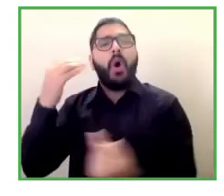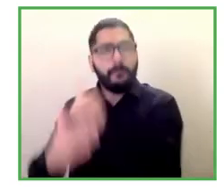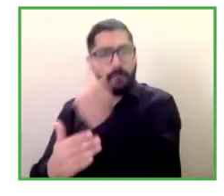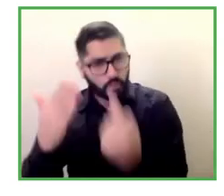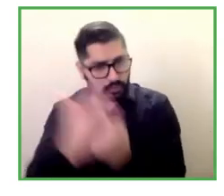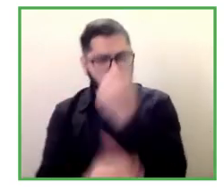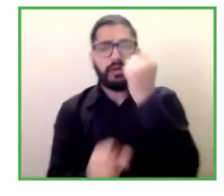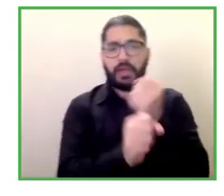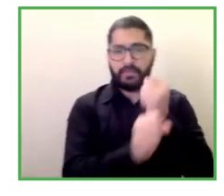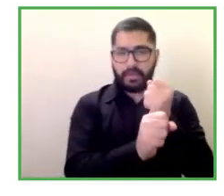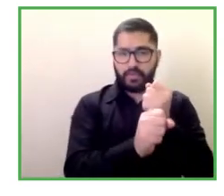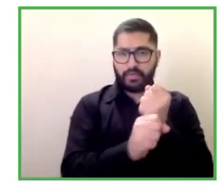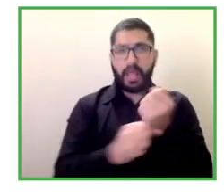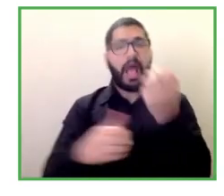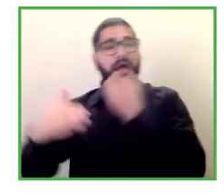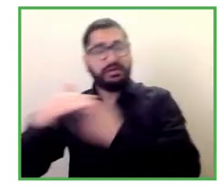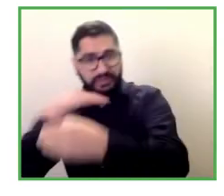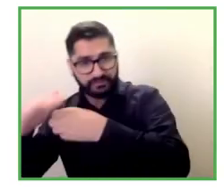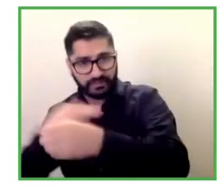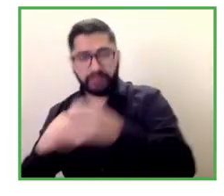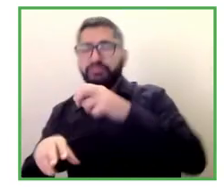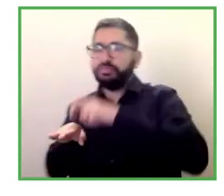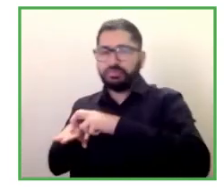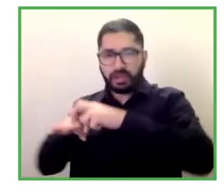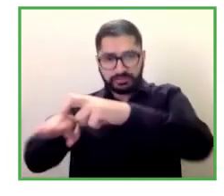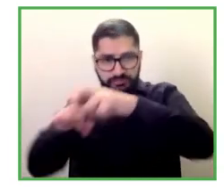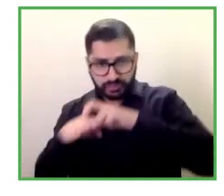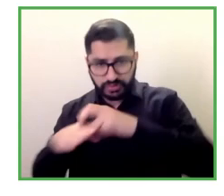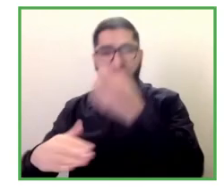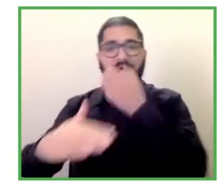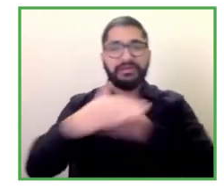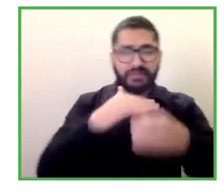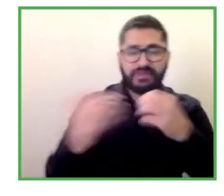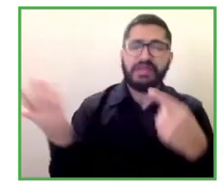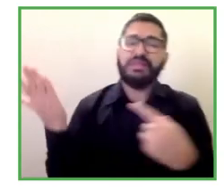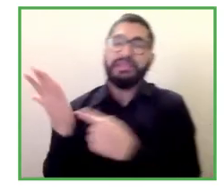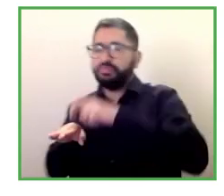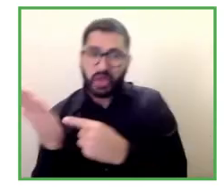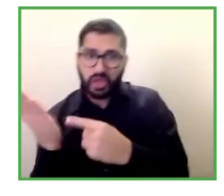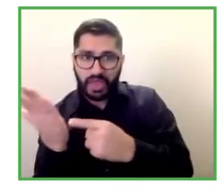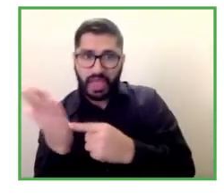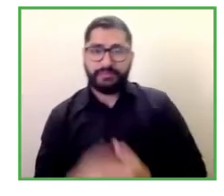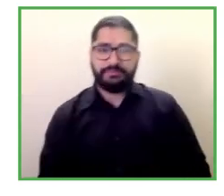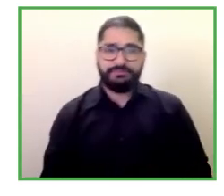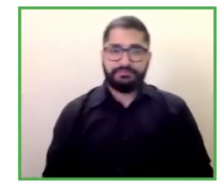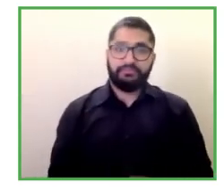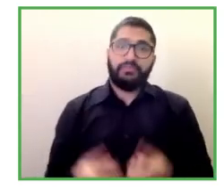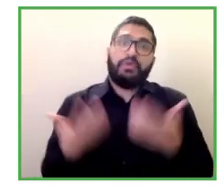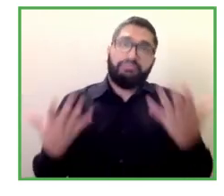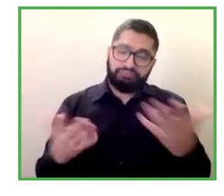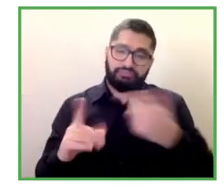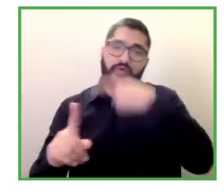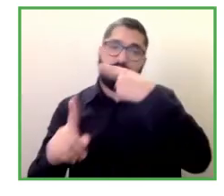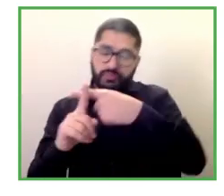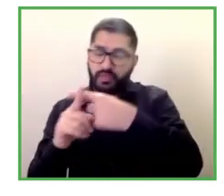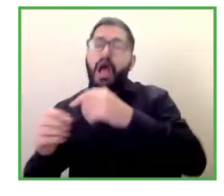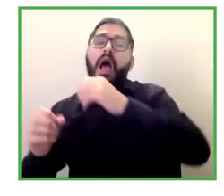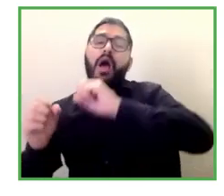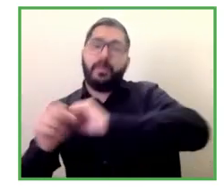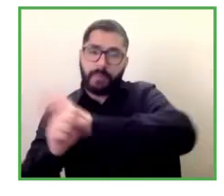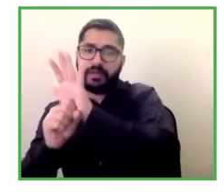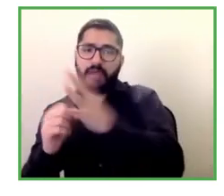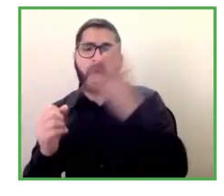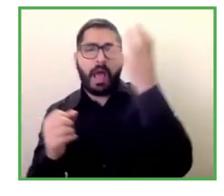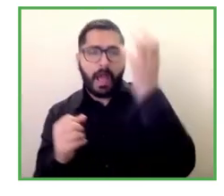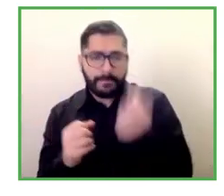course, as you know, with the pandemic, there's been a little bit of slow in the accessible transportation movement, but as far